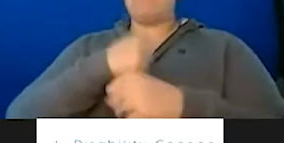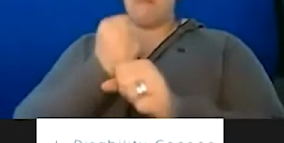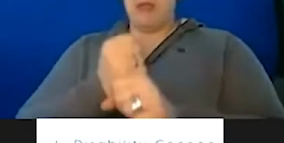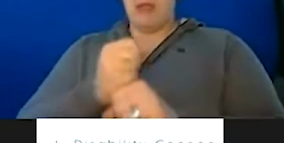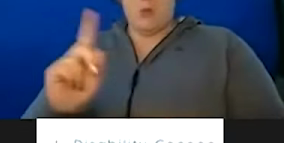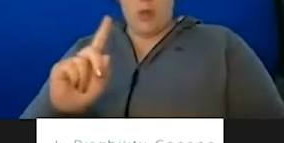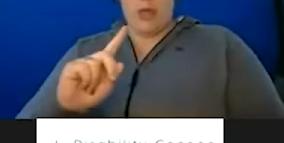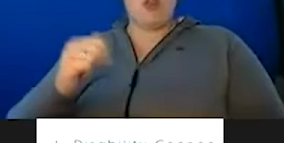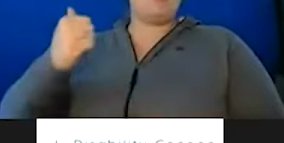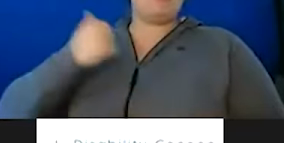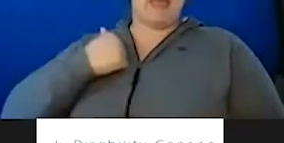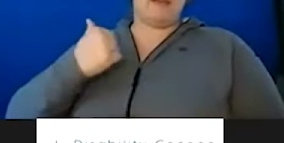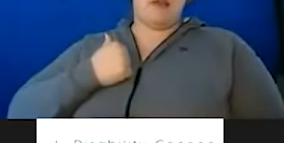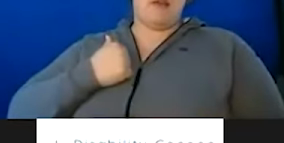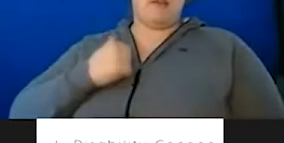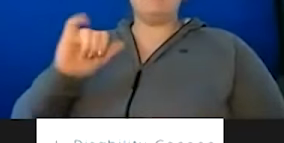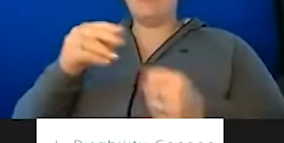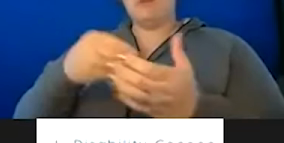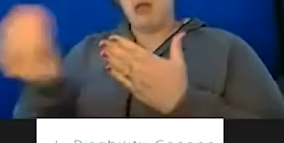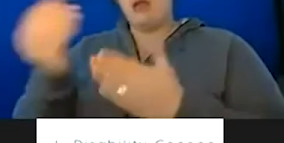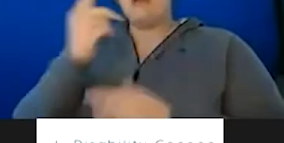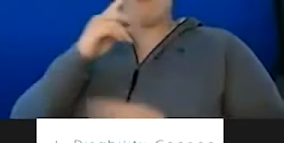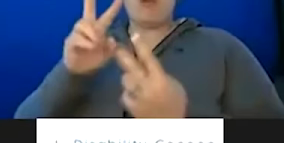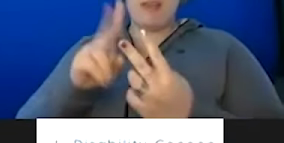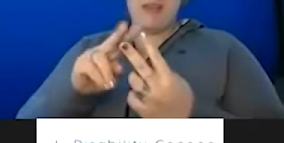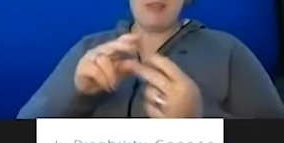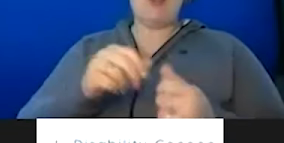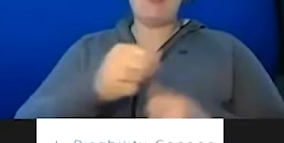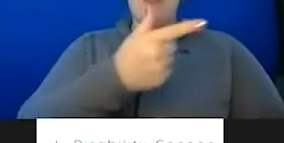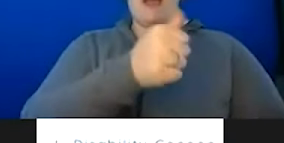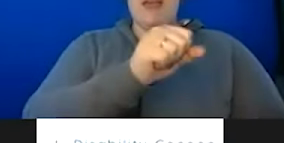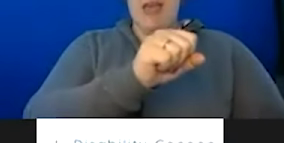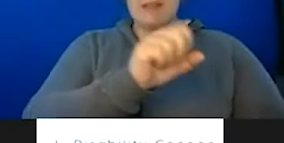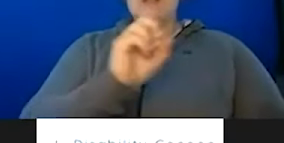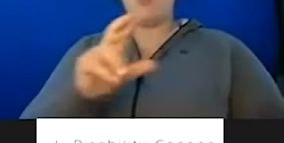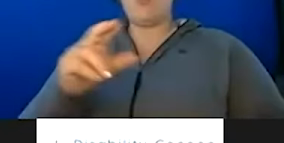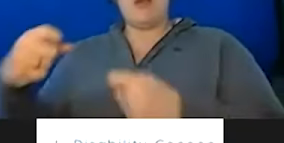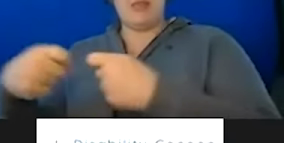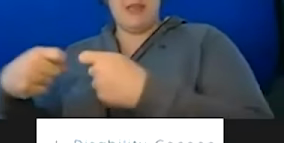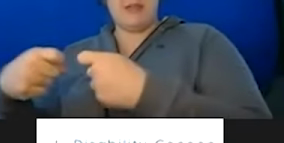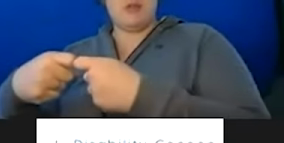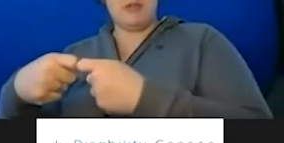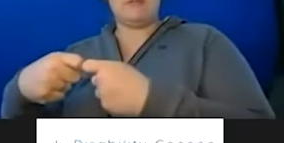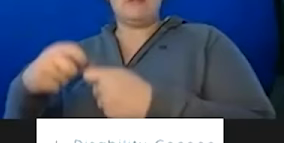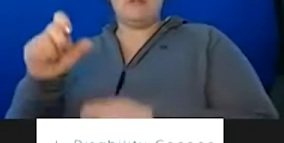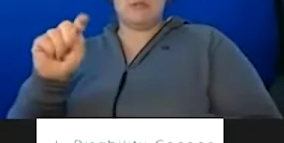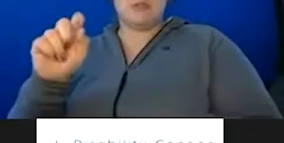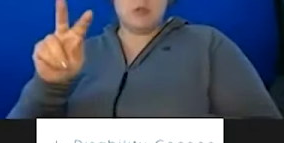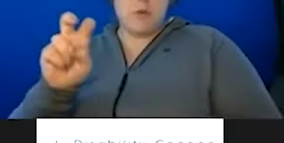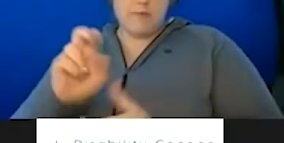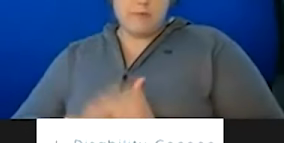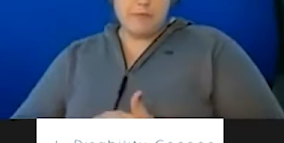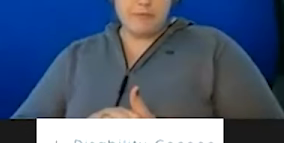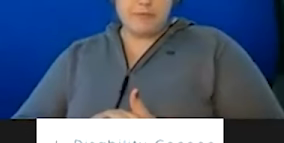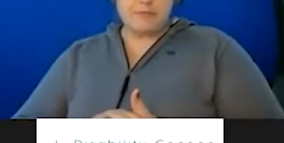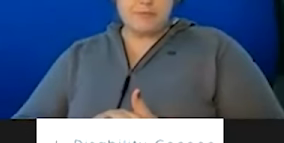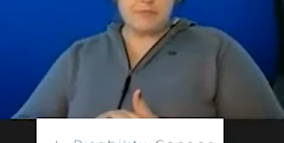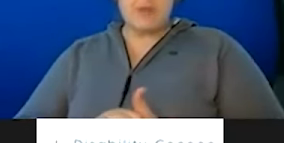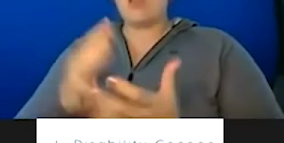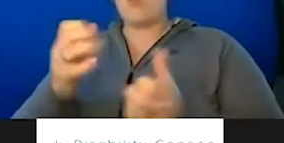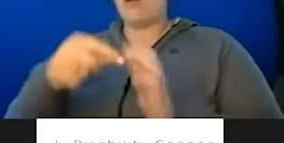can purchase it for either electric or gas stoves. And I want to dive a little bit deeper into this because my guess is that you have some people that you work with that